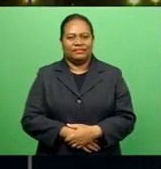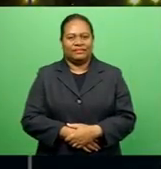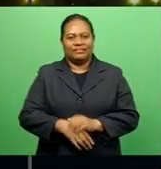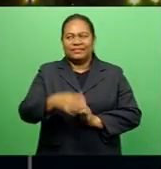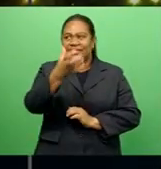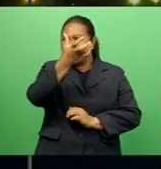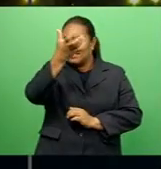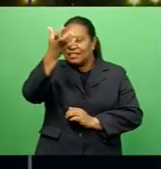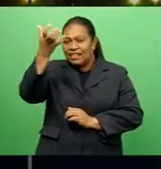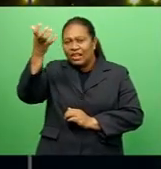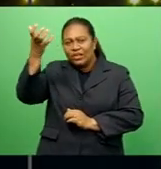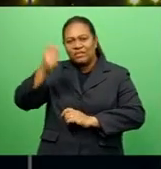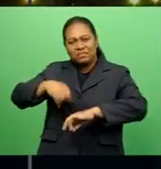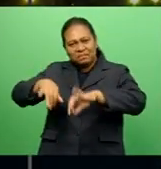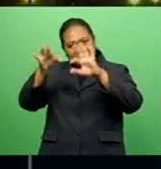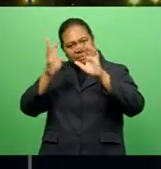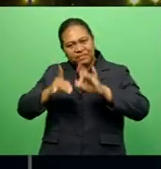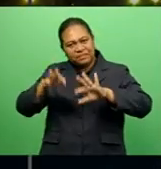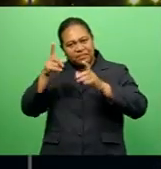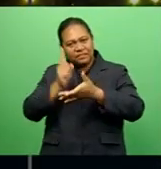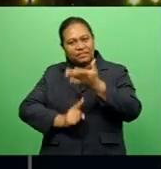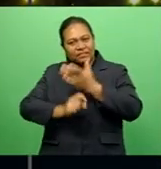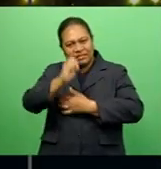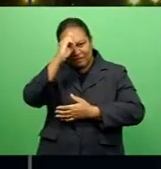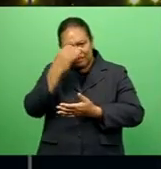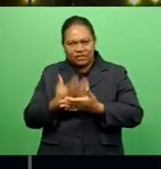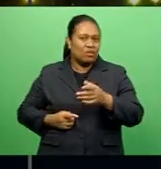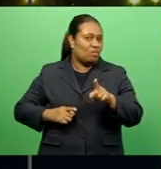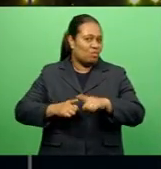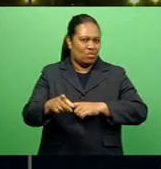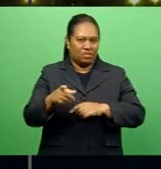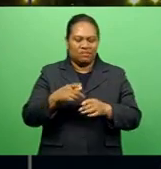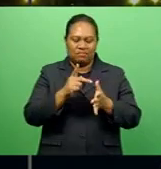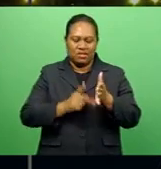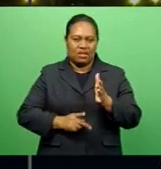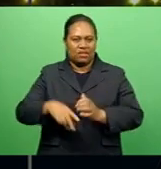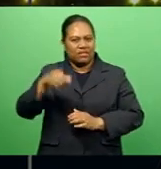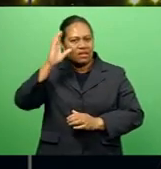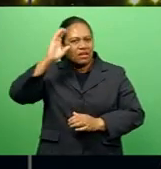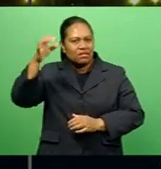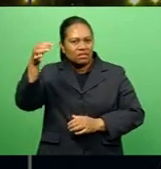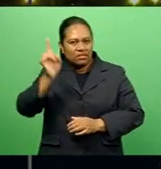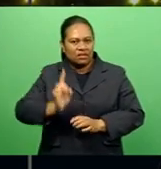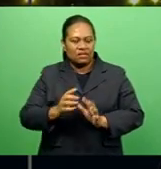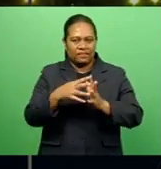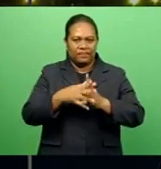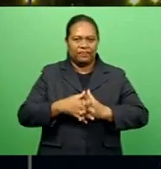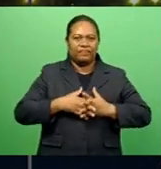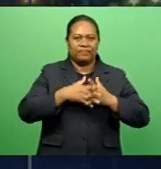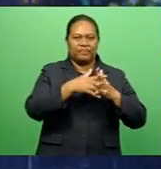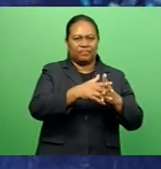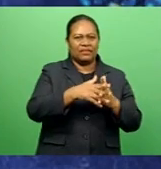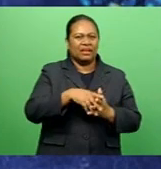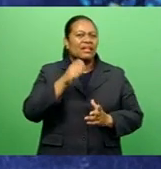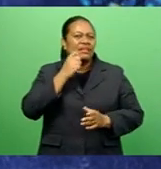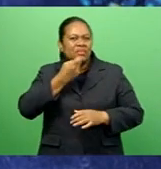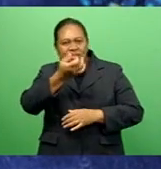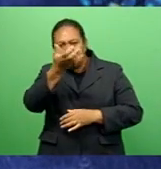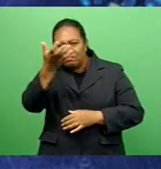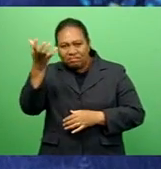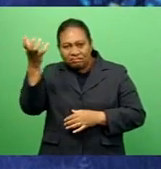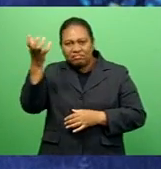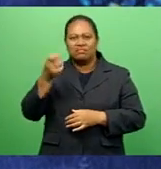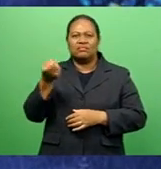Cloudy conditions with occasional showers were experienced over most parts of the country today. In the west, mostly breezy and cloudy conditions